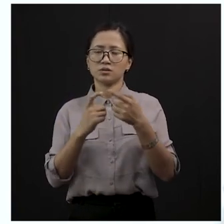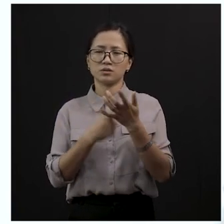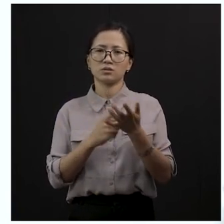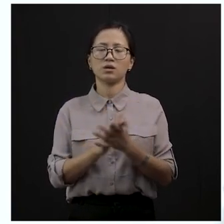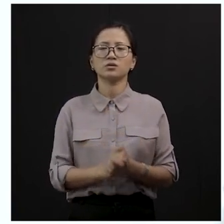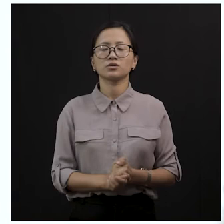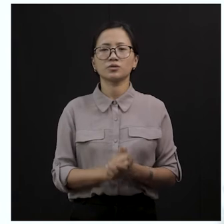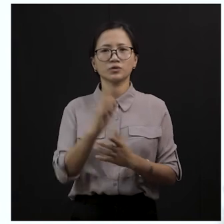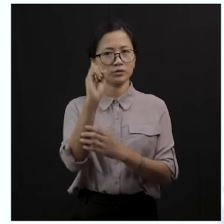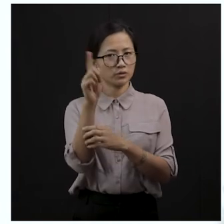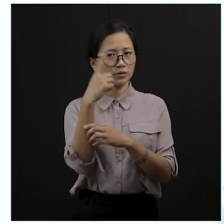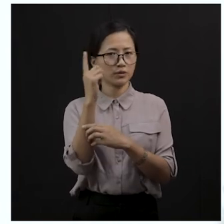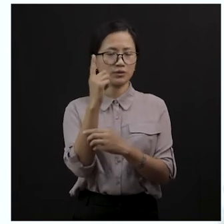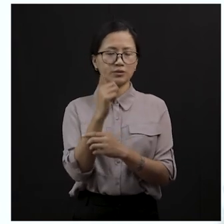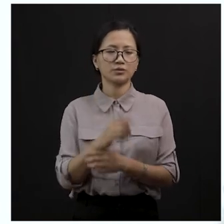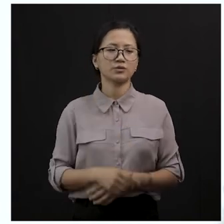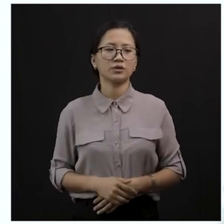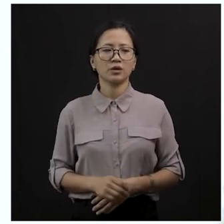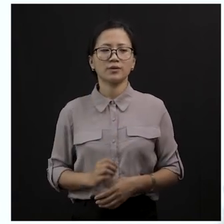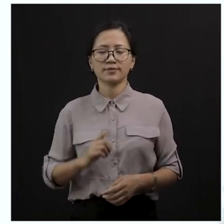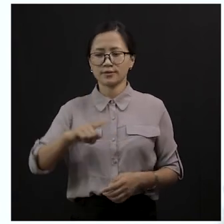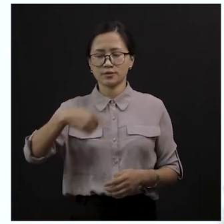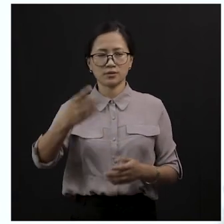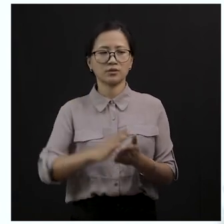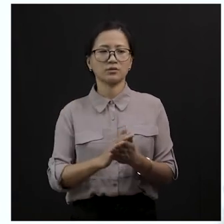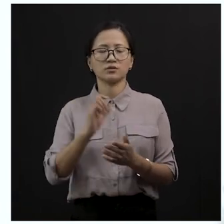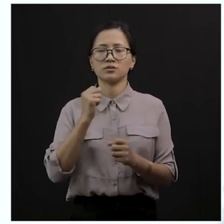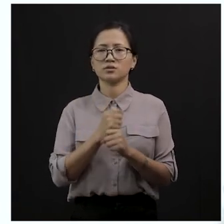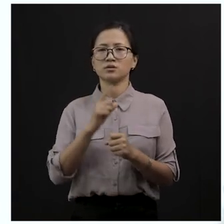H-E-L-I-C-O-P-T-E-R, helicopter, okay? The next is glider,